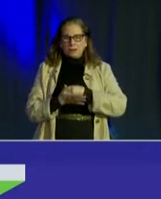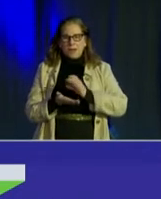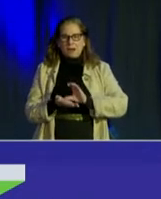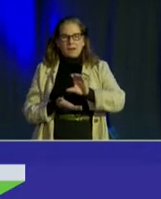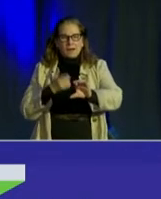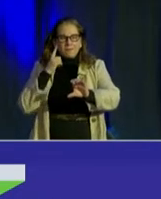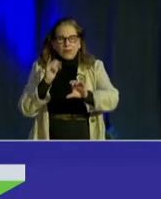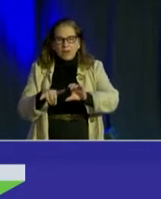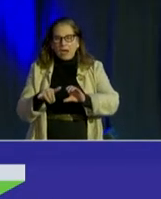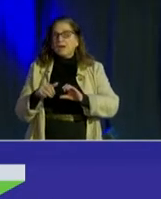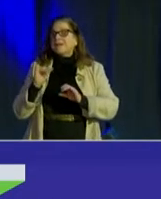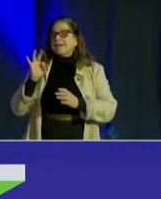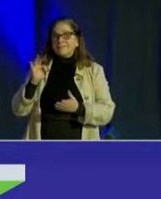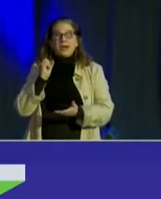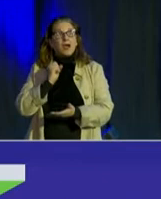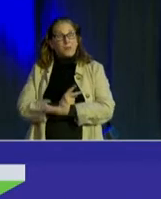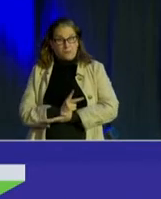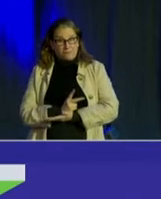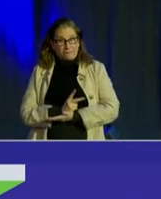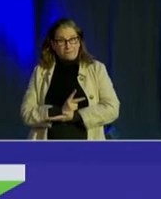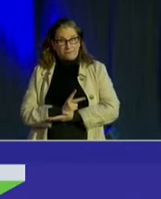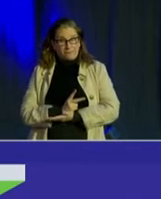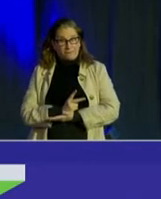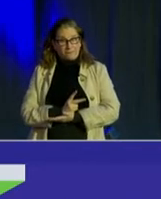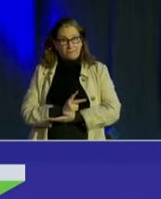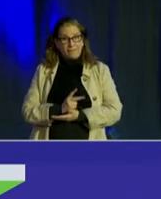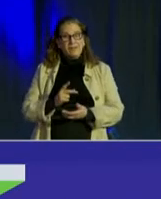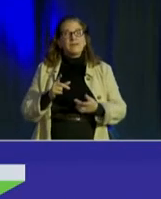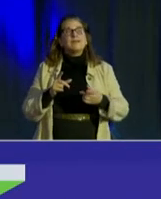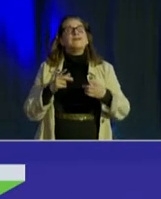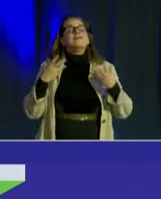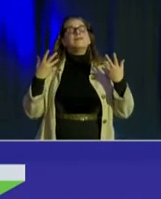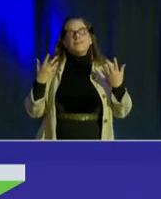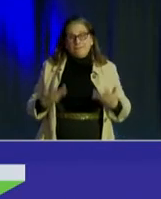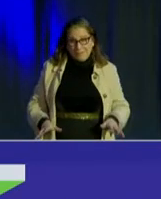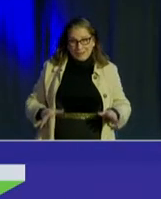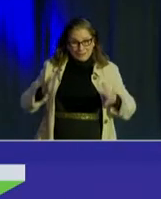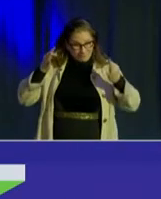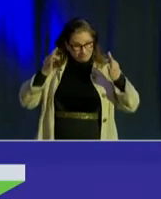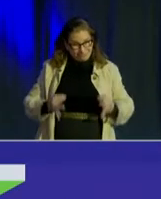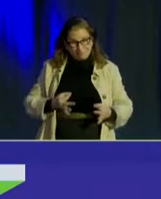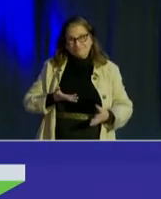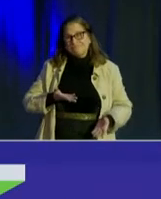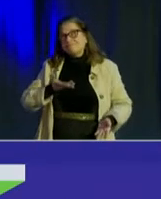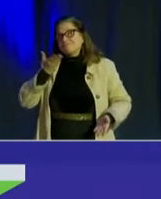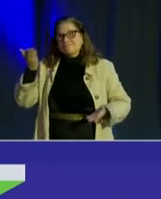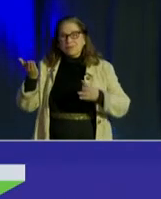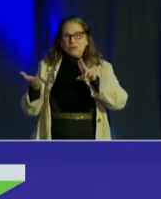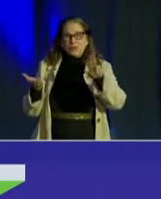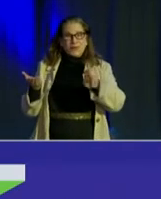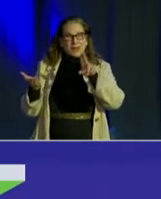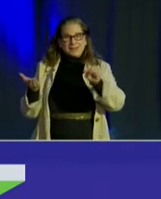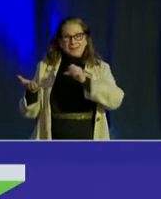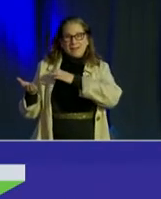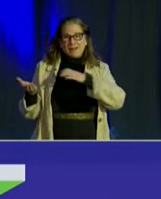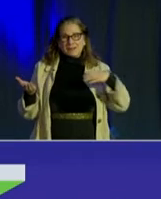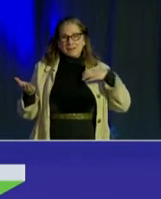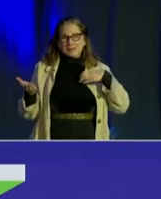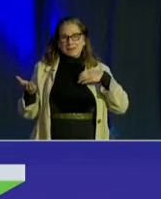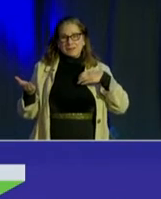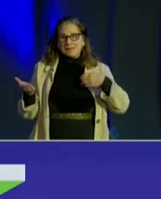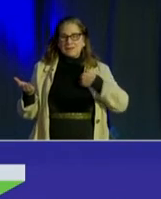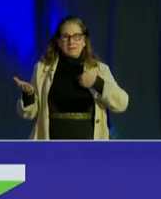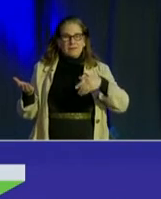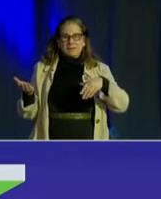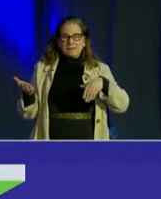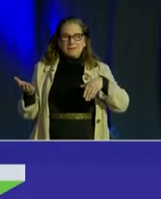become the 51st state. After it is reviewed by Congress, we then turn to the important step of implementing the budget.